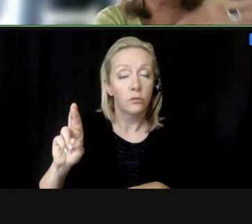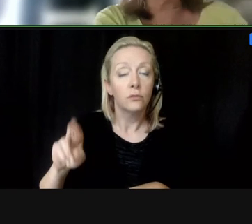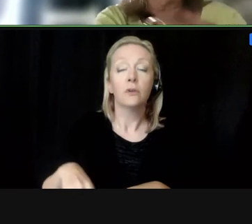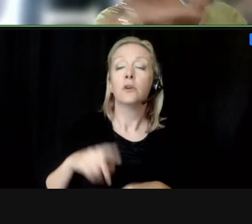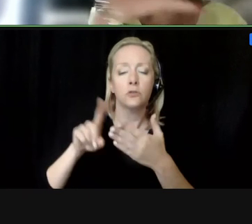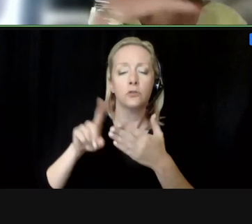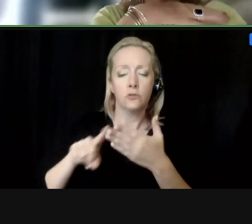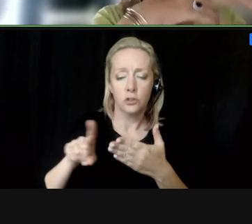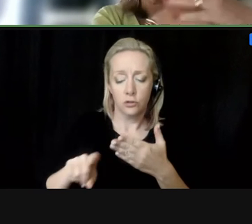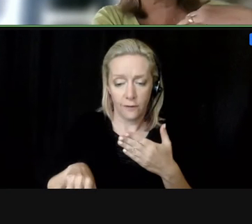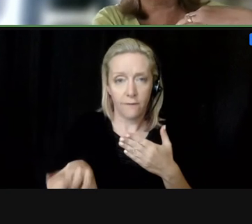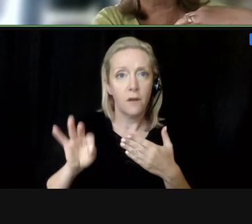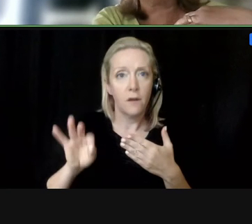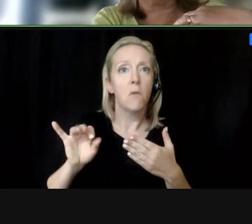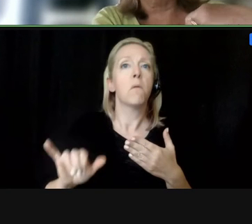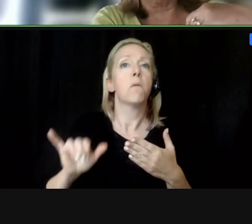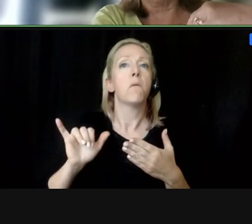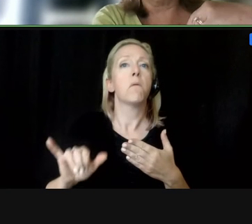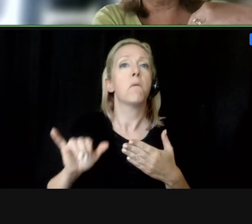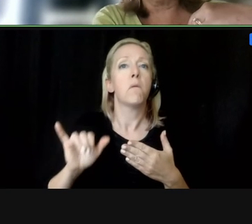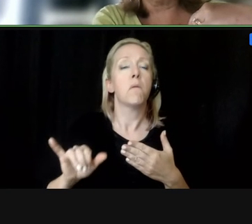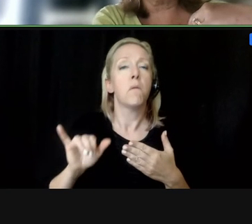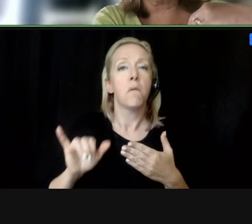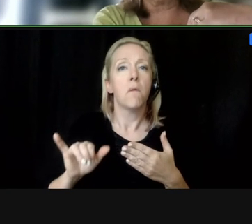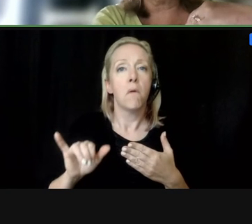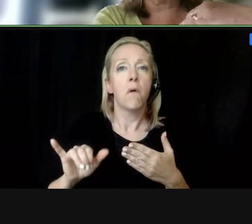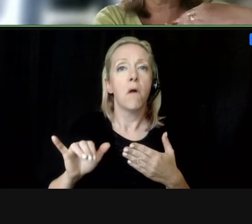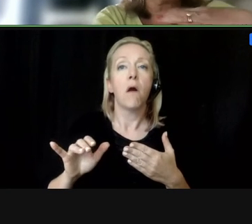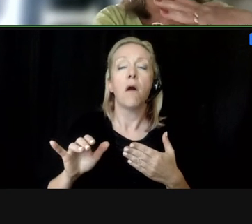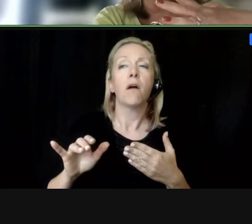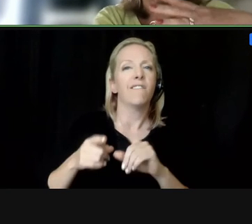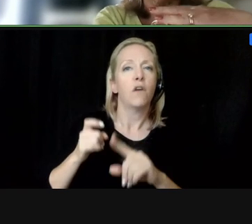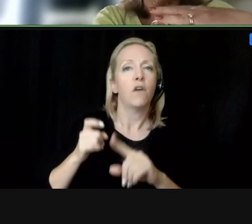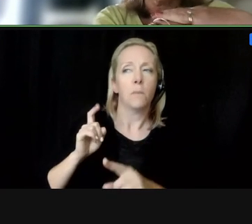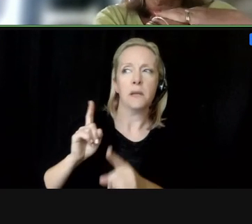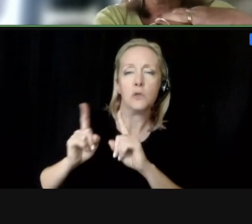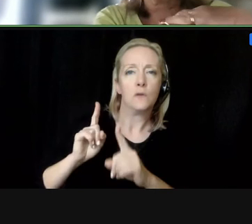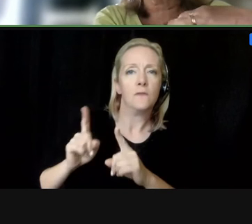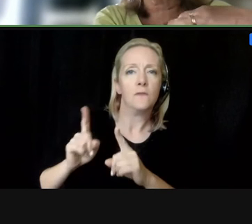that they found, that what people were saying when they did interviews and